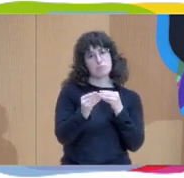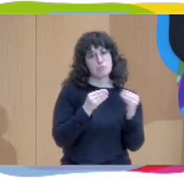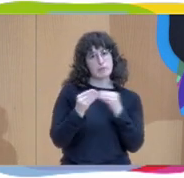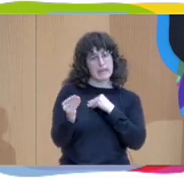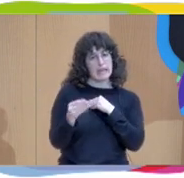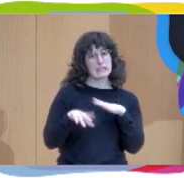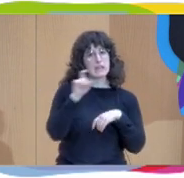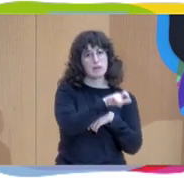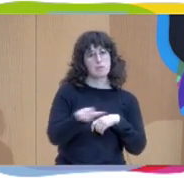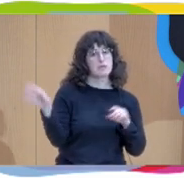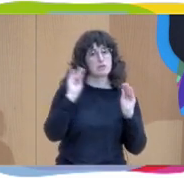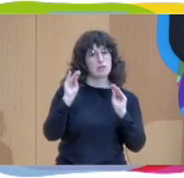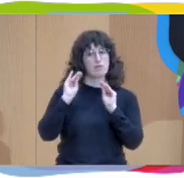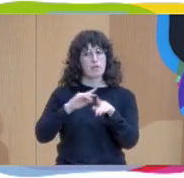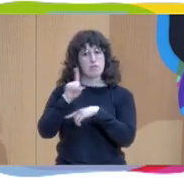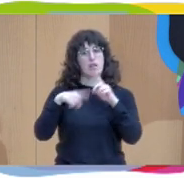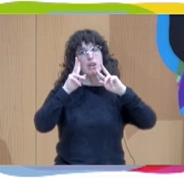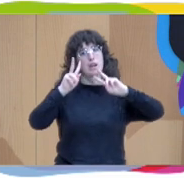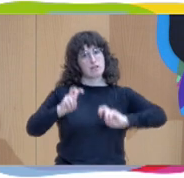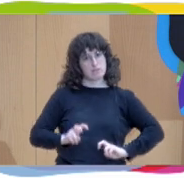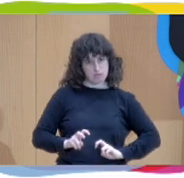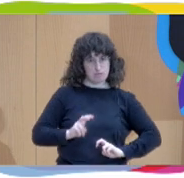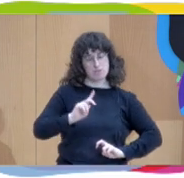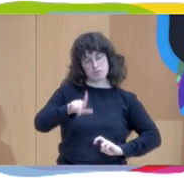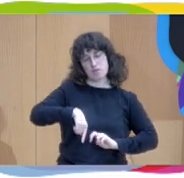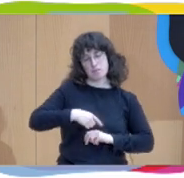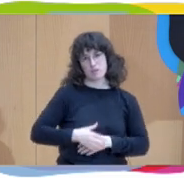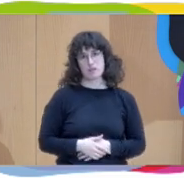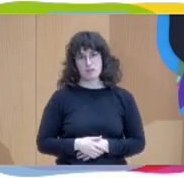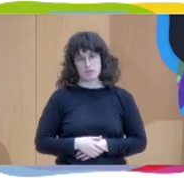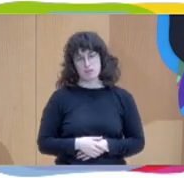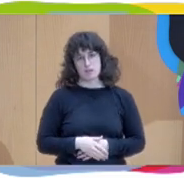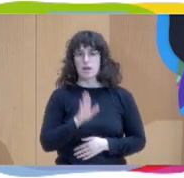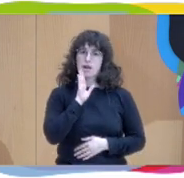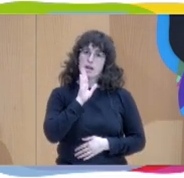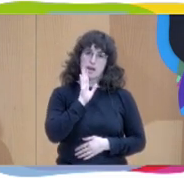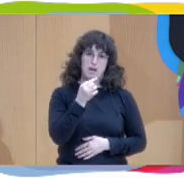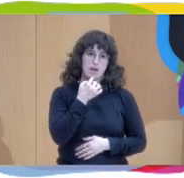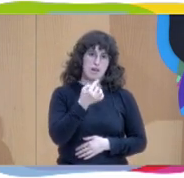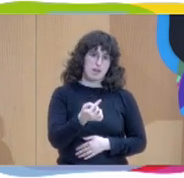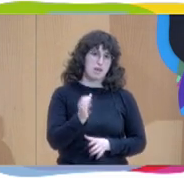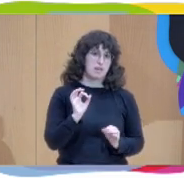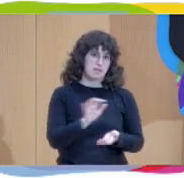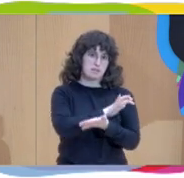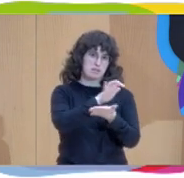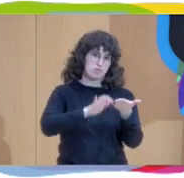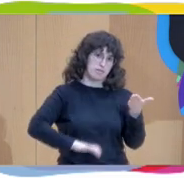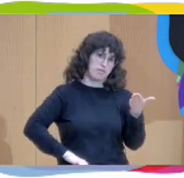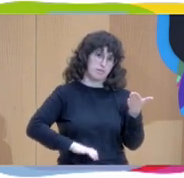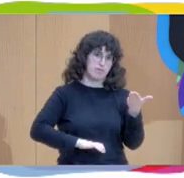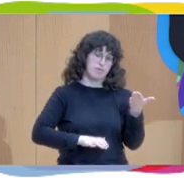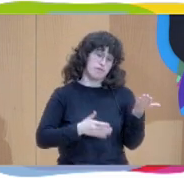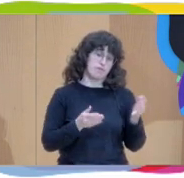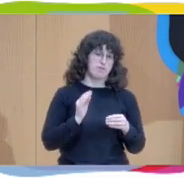We have committed a mid-term evaluation report, and now the final evaluation report. Here are some of the